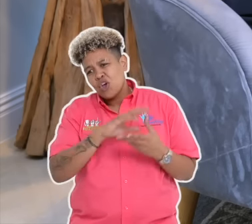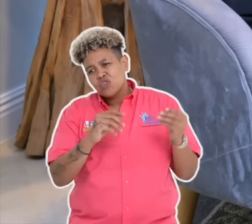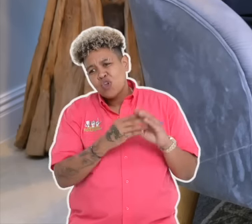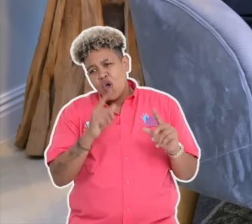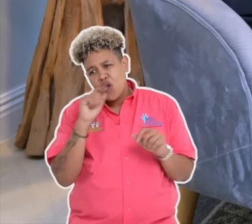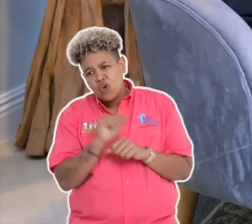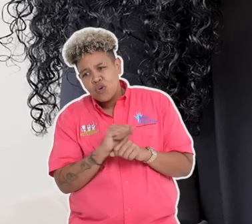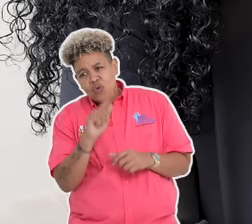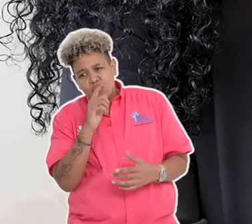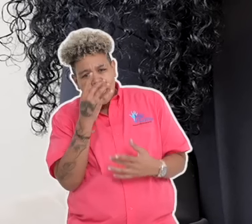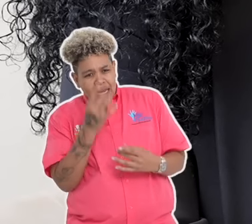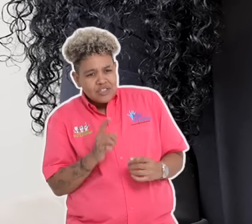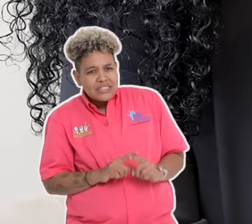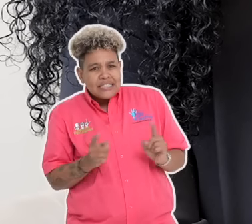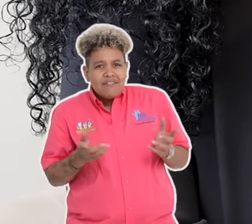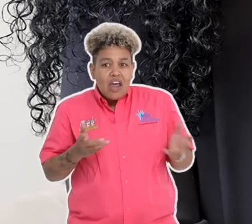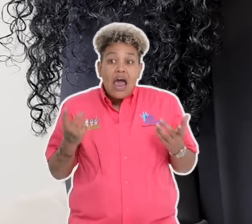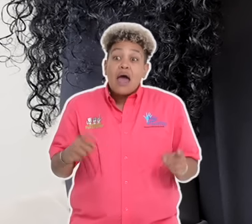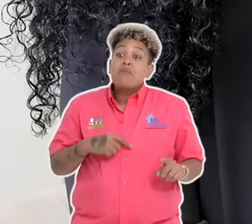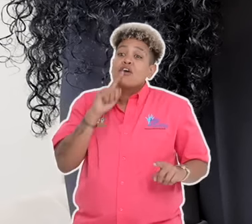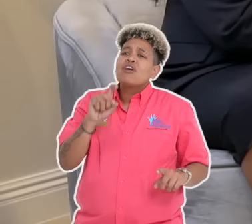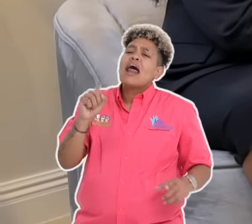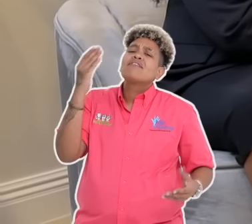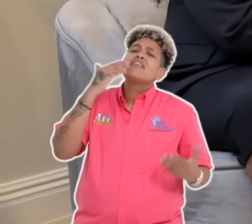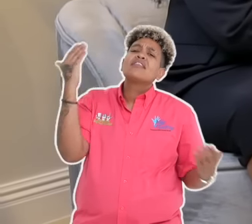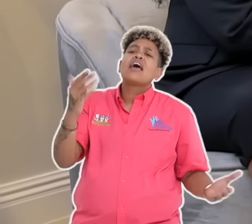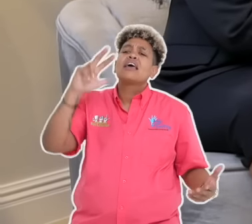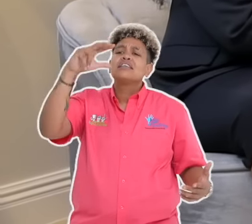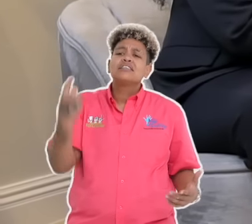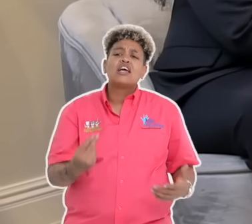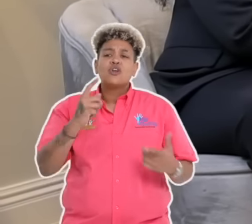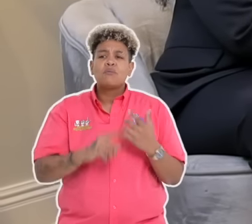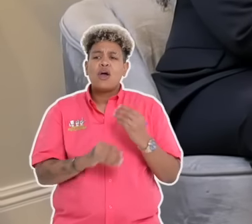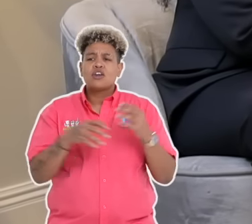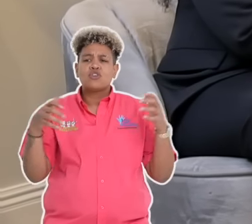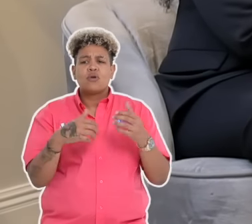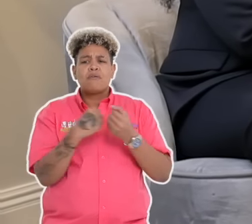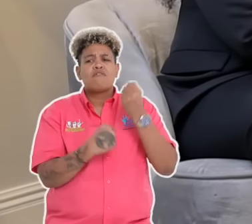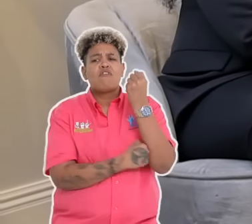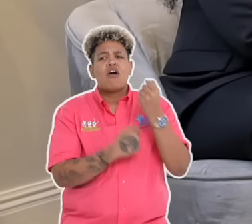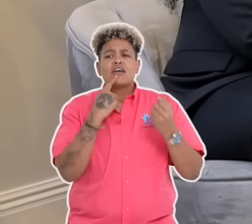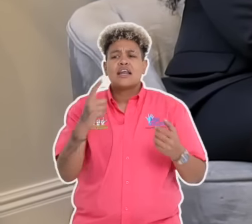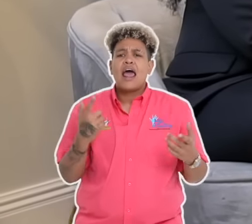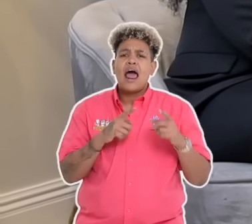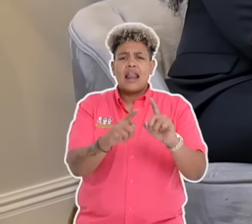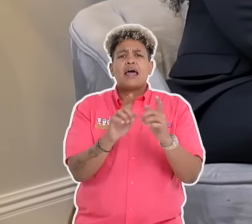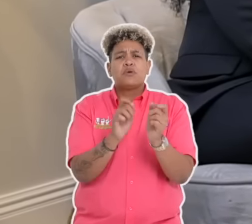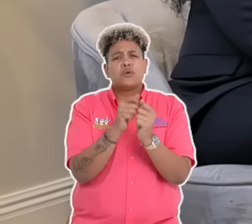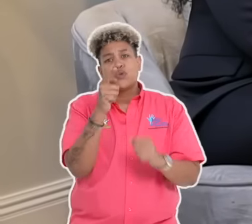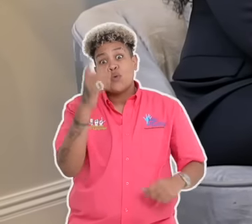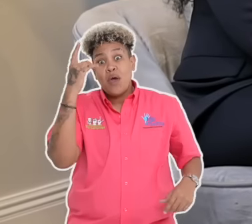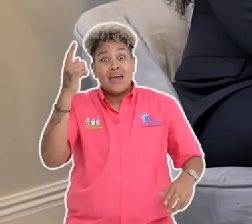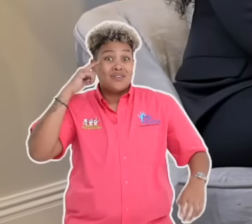think that is what makes your story so different. And, you know, I really have to thank Sagicor, the group, the foundation,